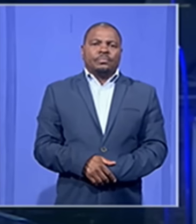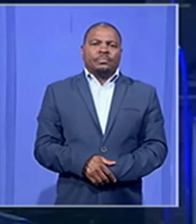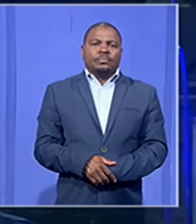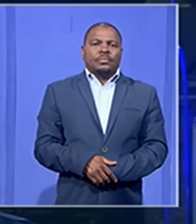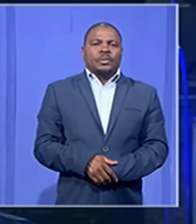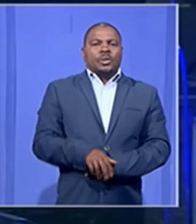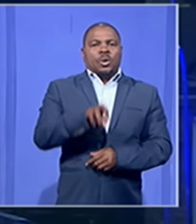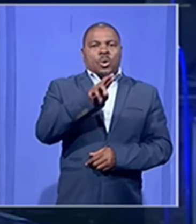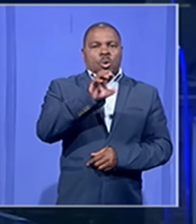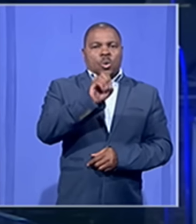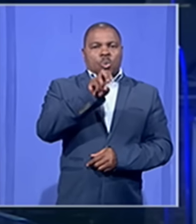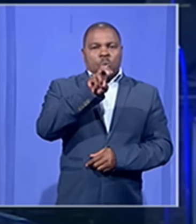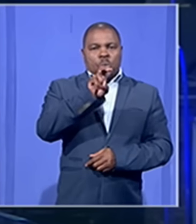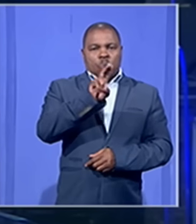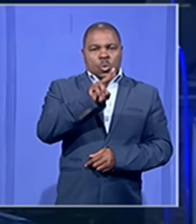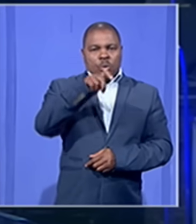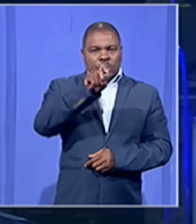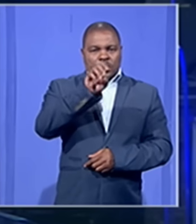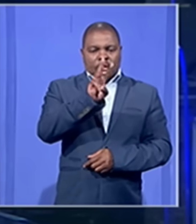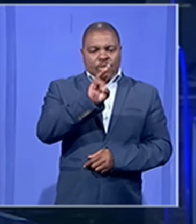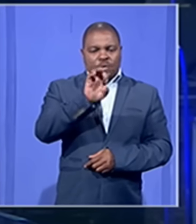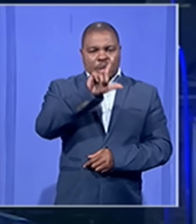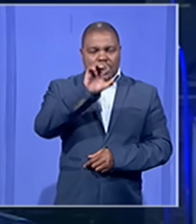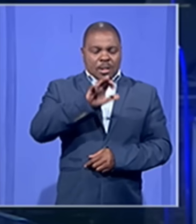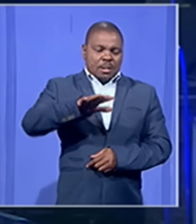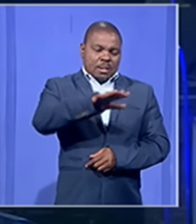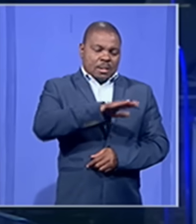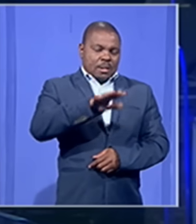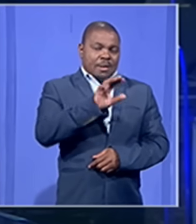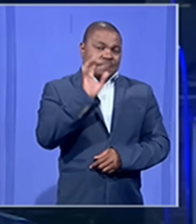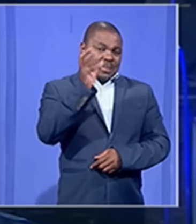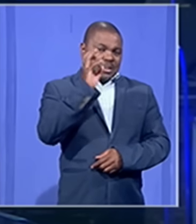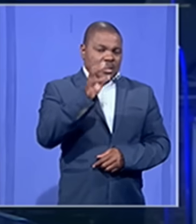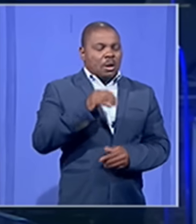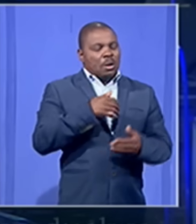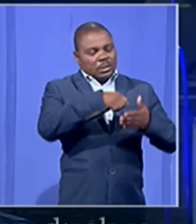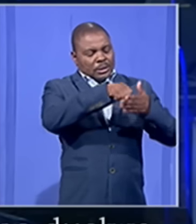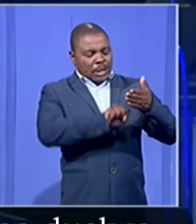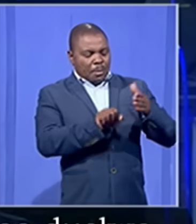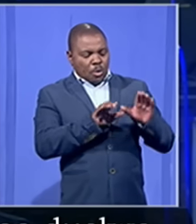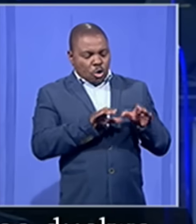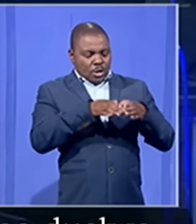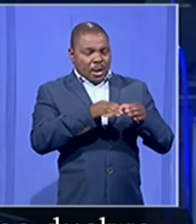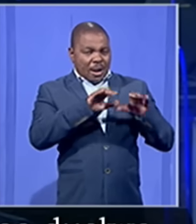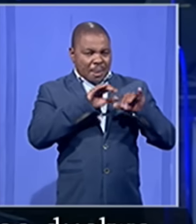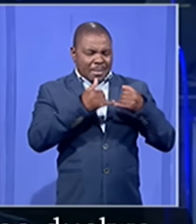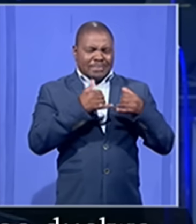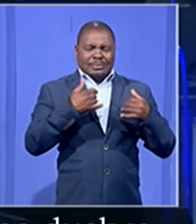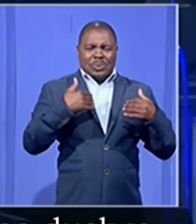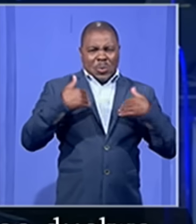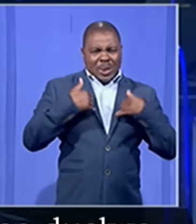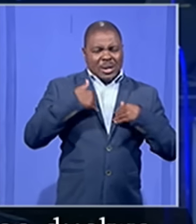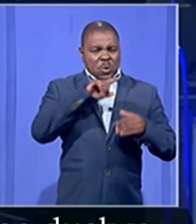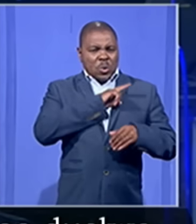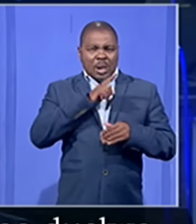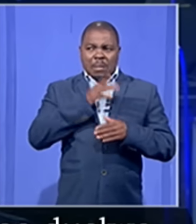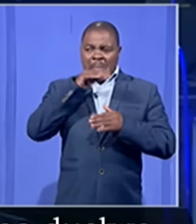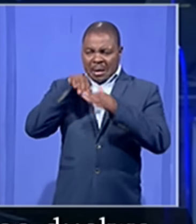Batlamedi ba ditirelo kwa Roeville kwa Free State ba boifa go ka tseelwa dikgato tsa semolao le go tswelela go nna mo